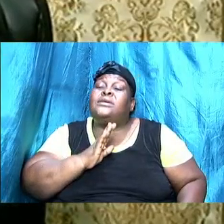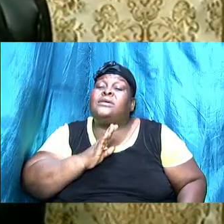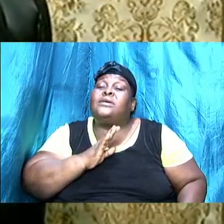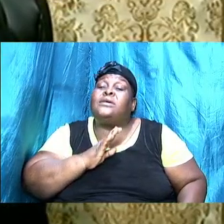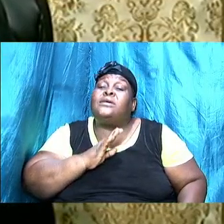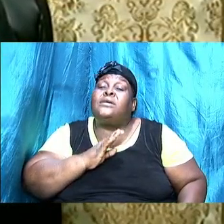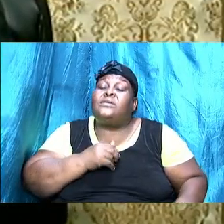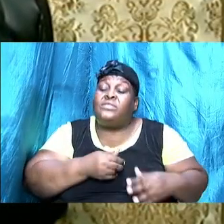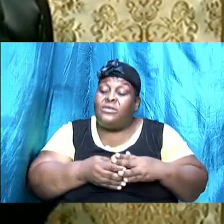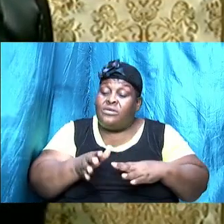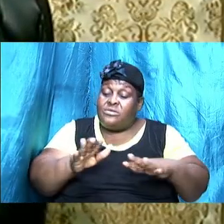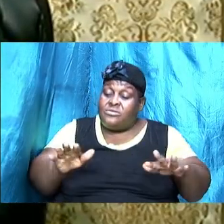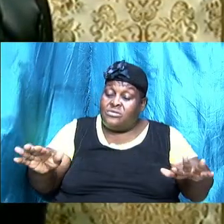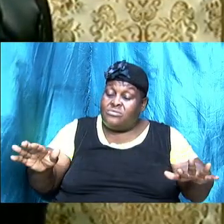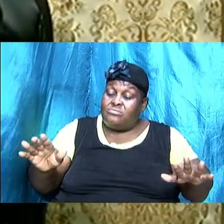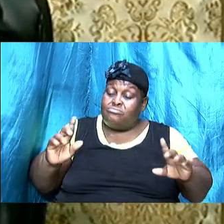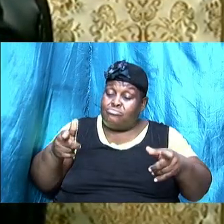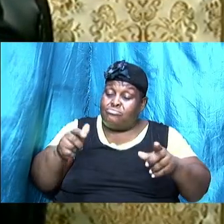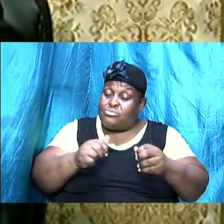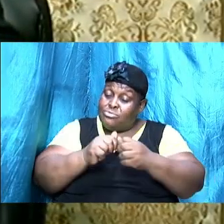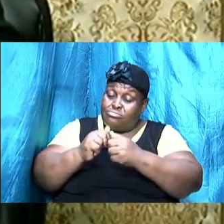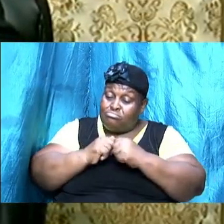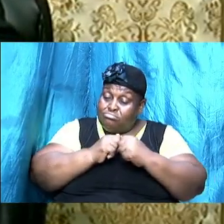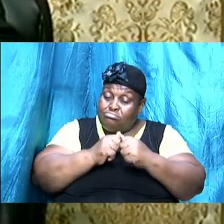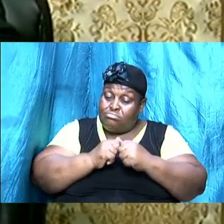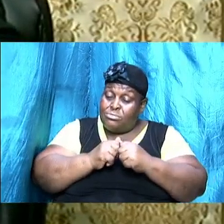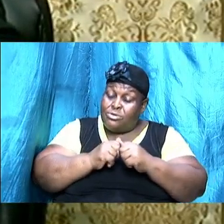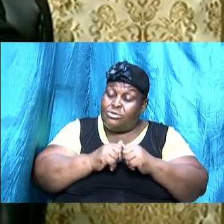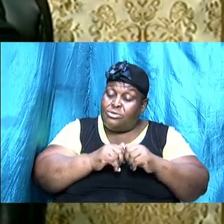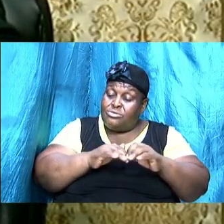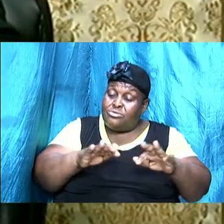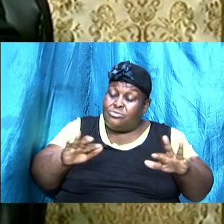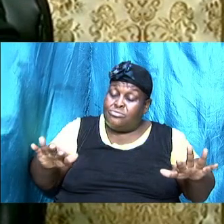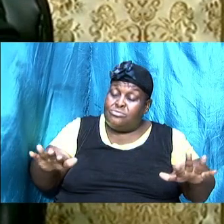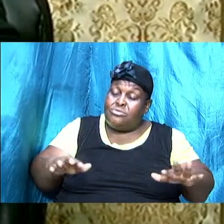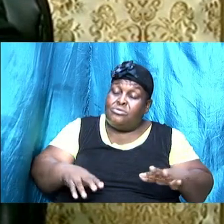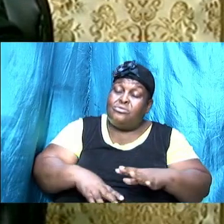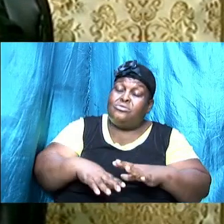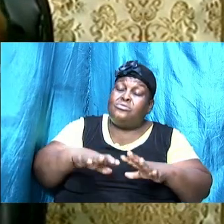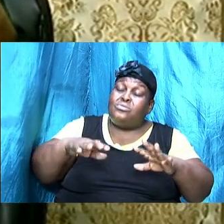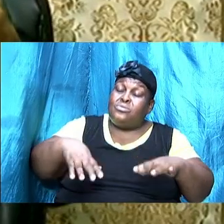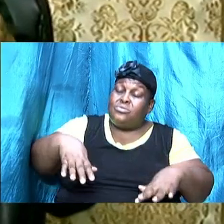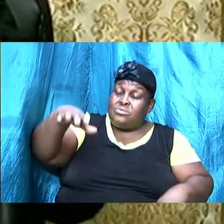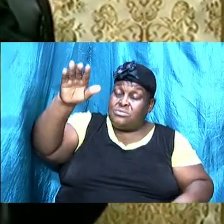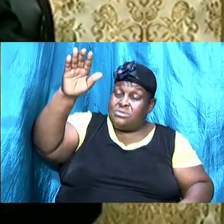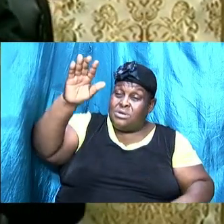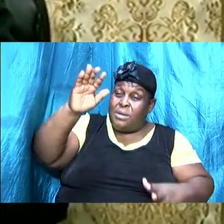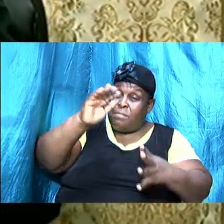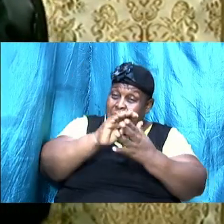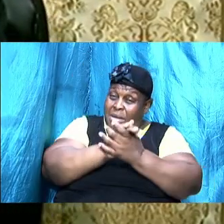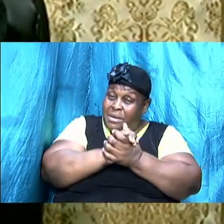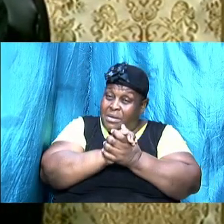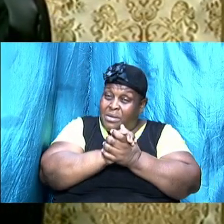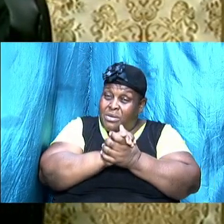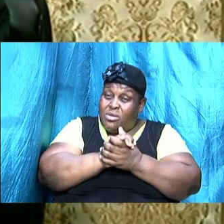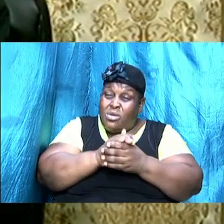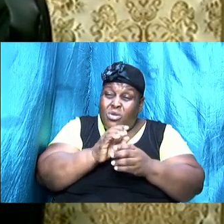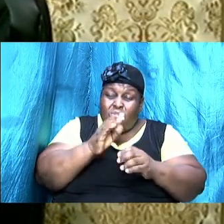asunder. And you see, when those children grow up and get married and